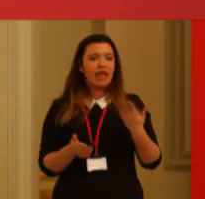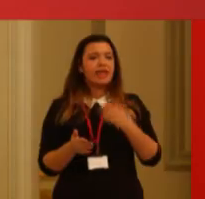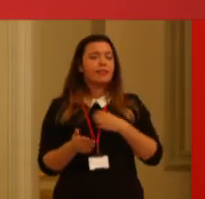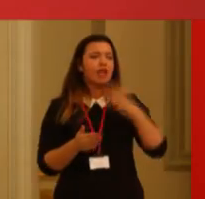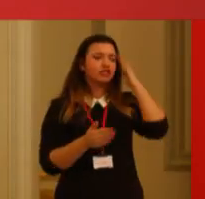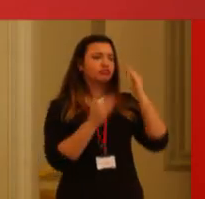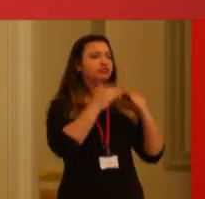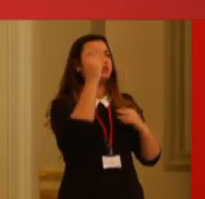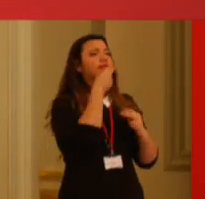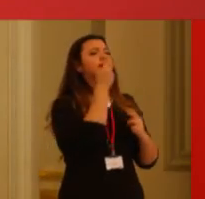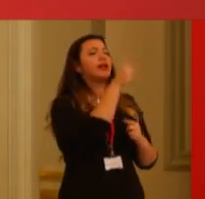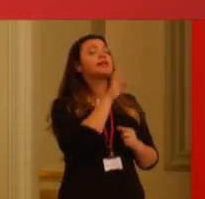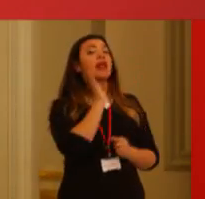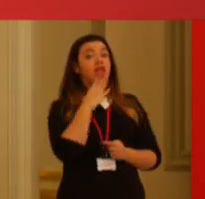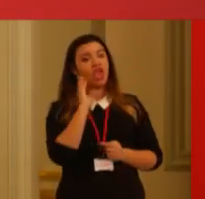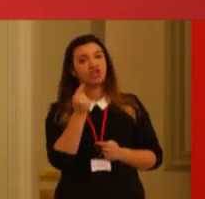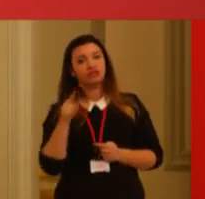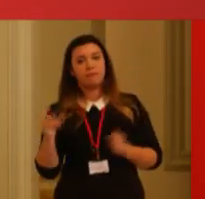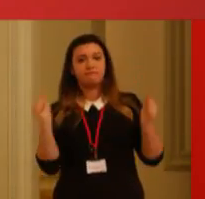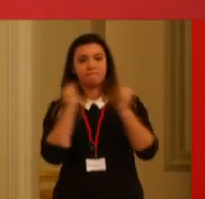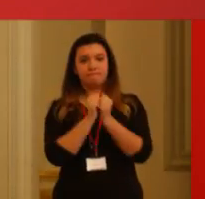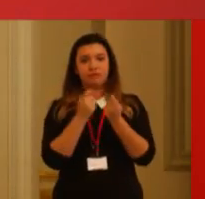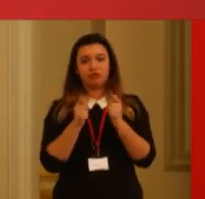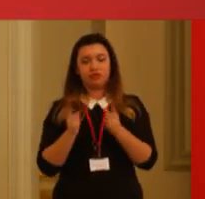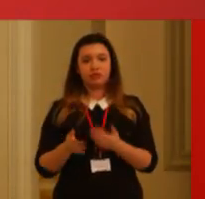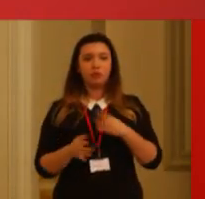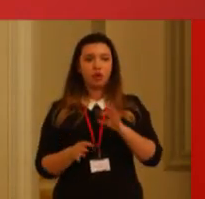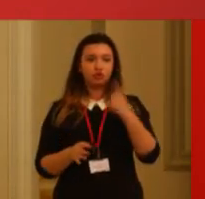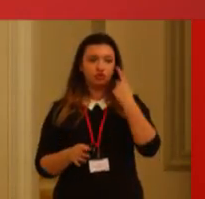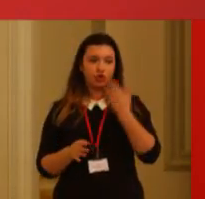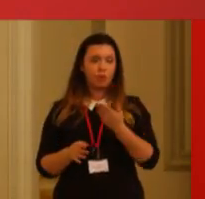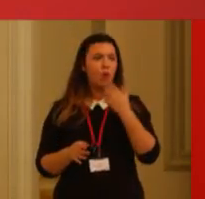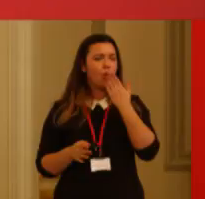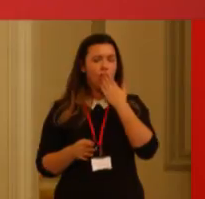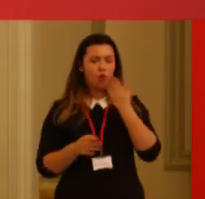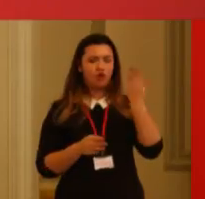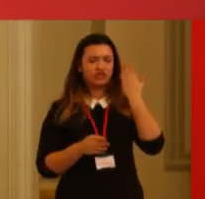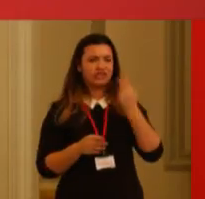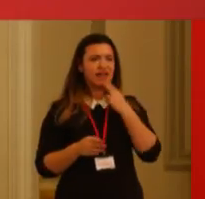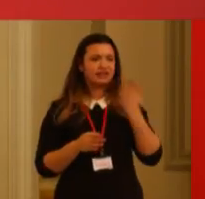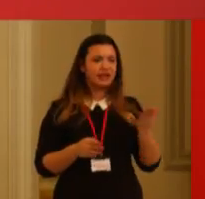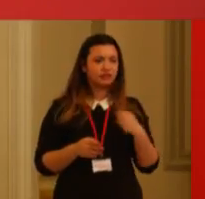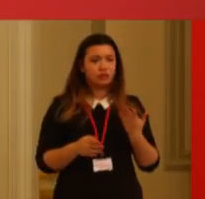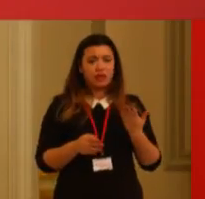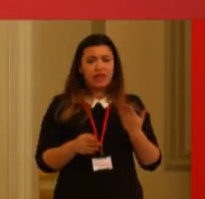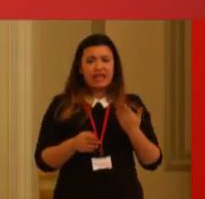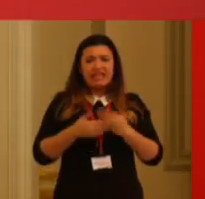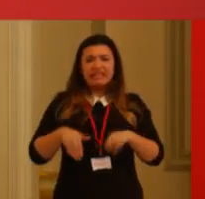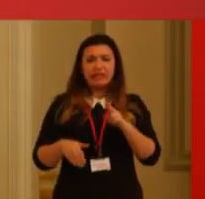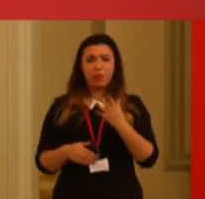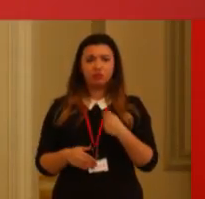not just adult women or just like a certain segment of the population. We need like preschool